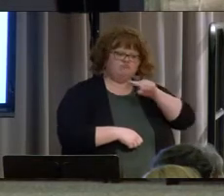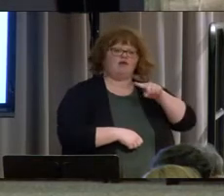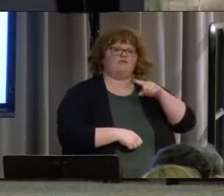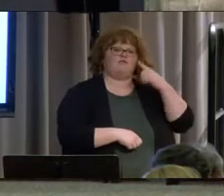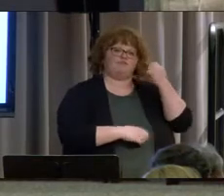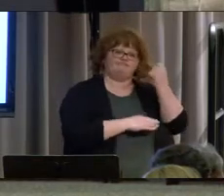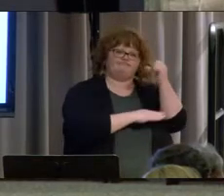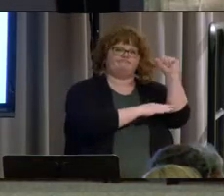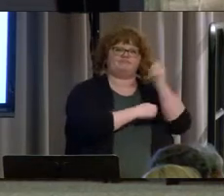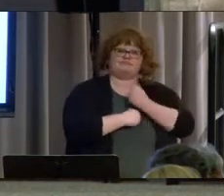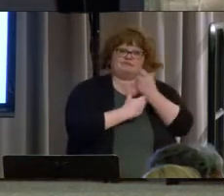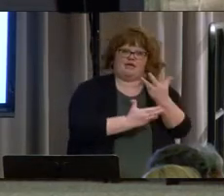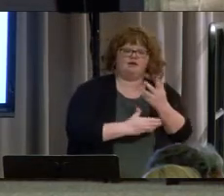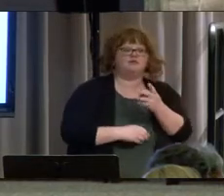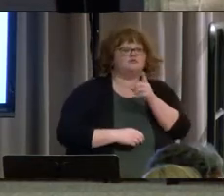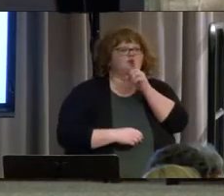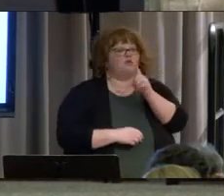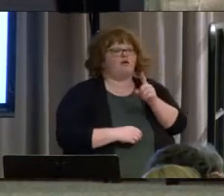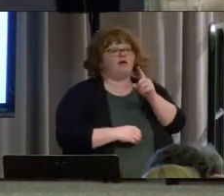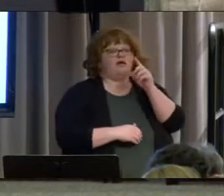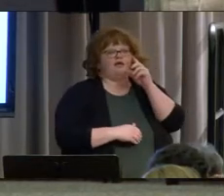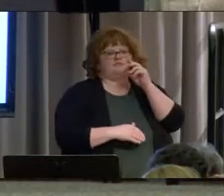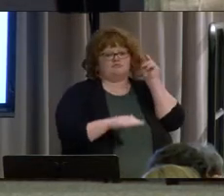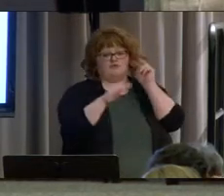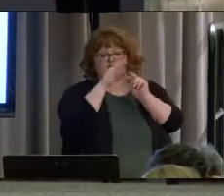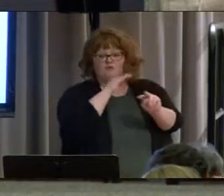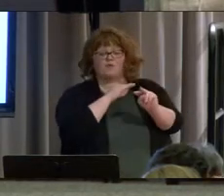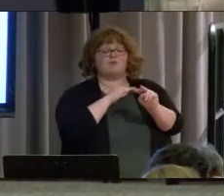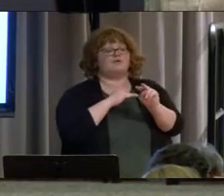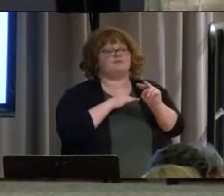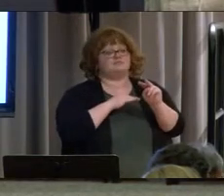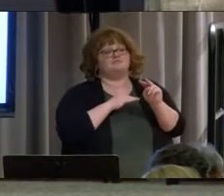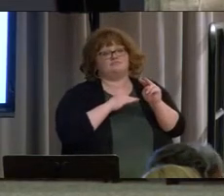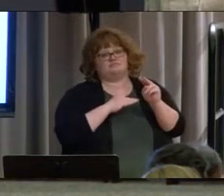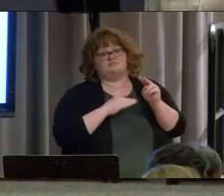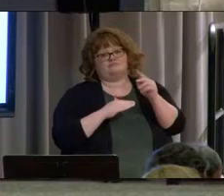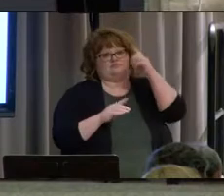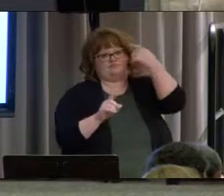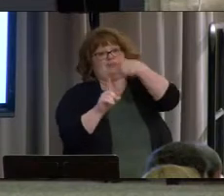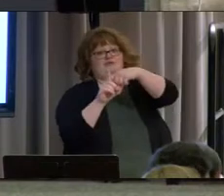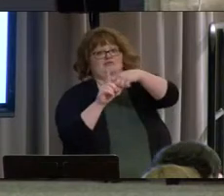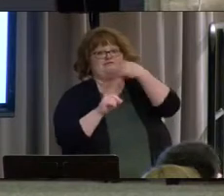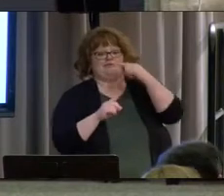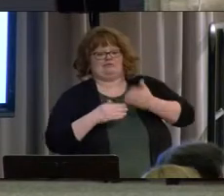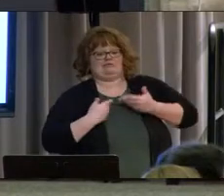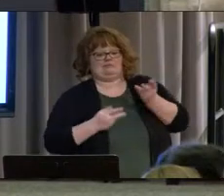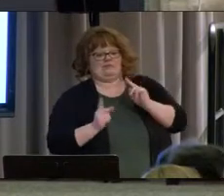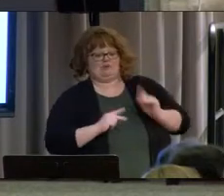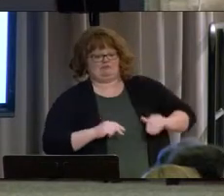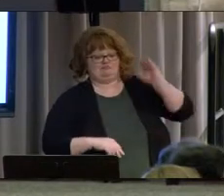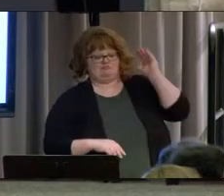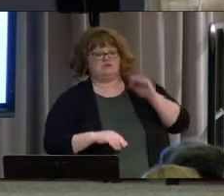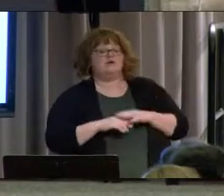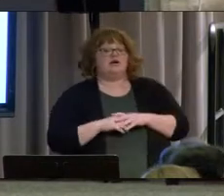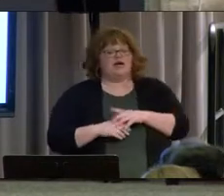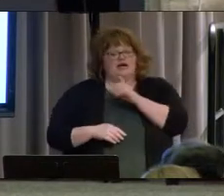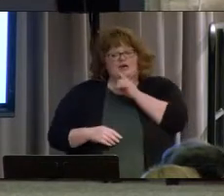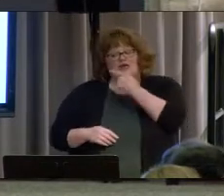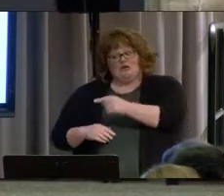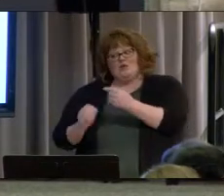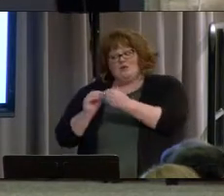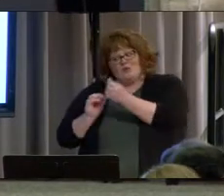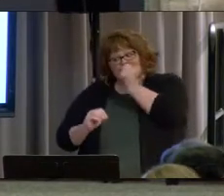have high optimism for the youth of today. Excellent. Thank you, Bev. Ed? Yeah, I tell you, you're more patient than I